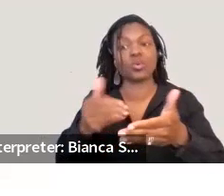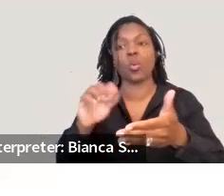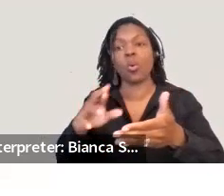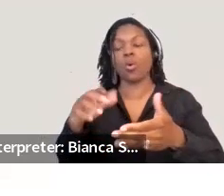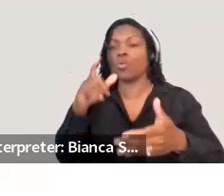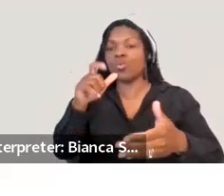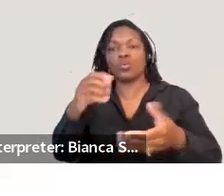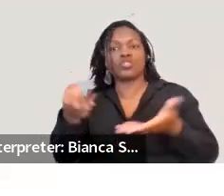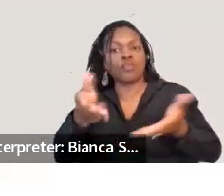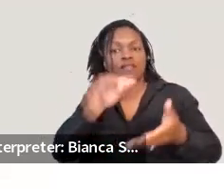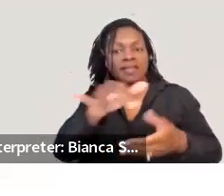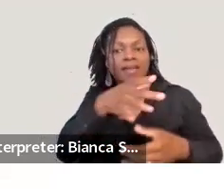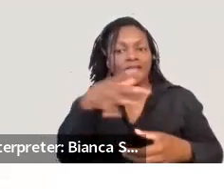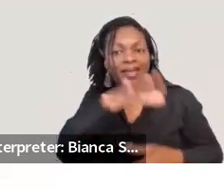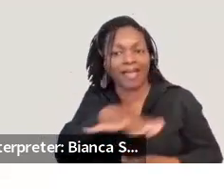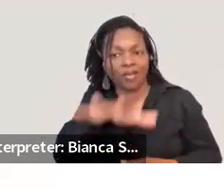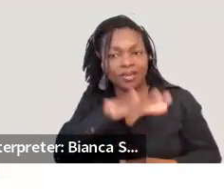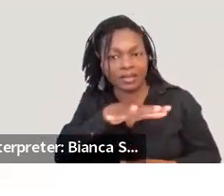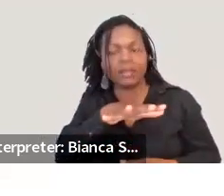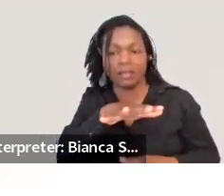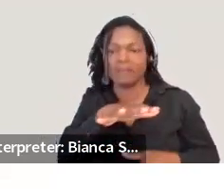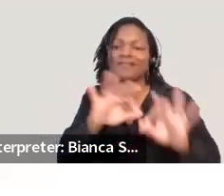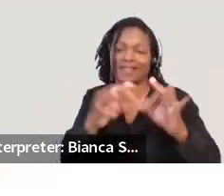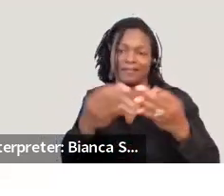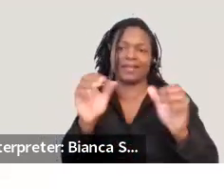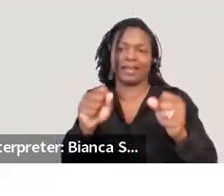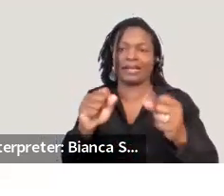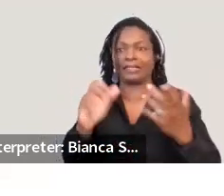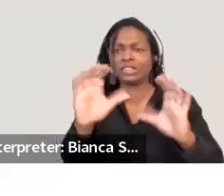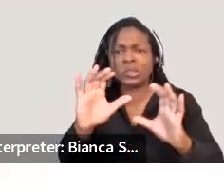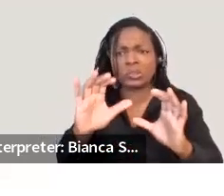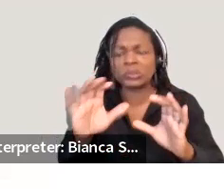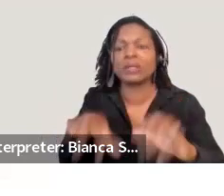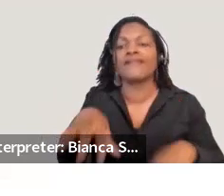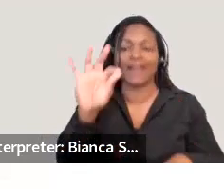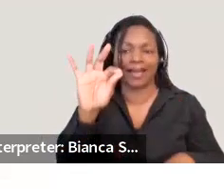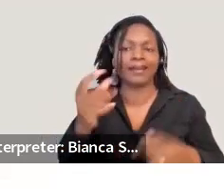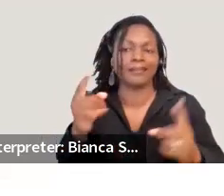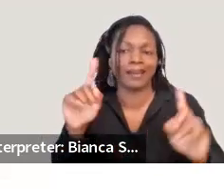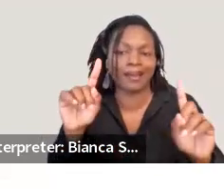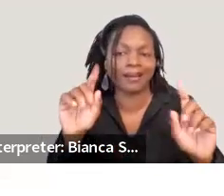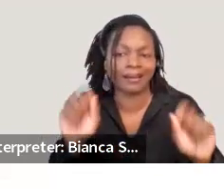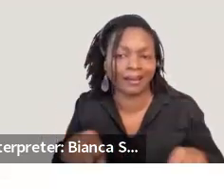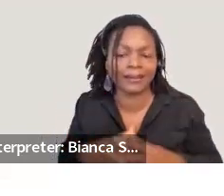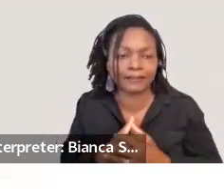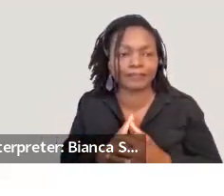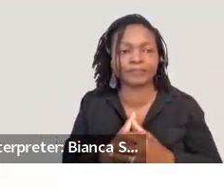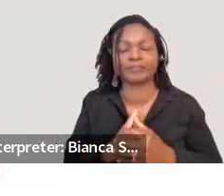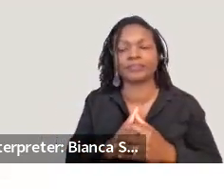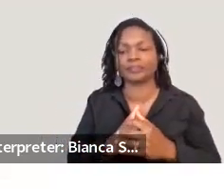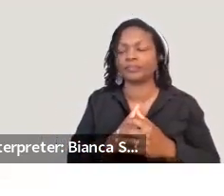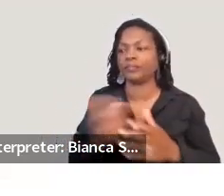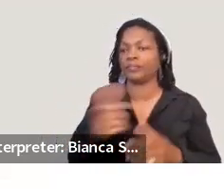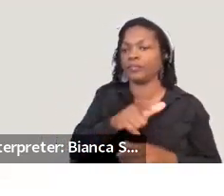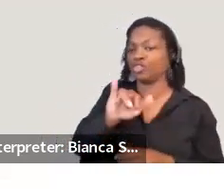are listed so our families can find them. You can also narrow a search down to just those providers who